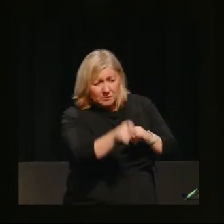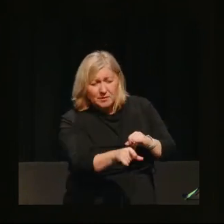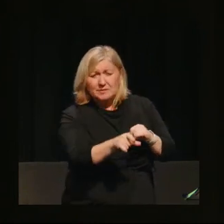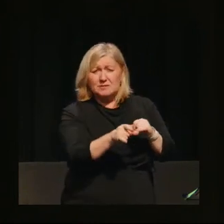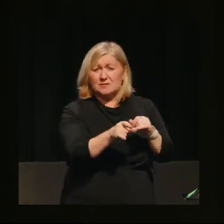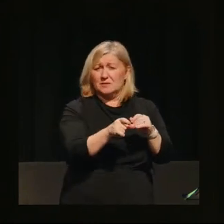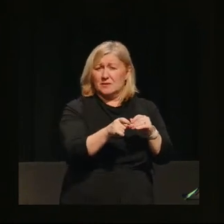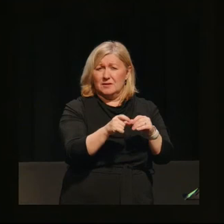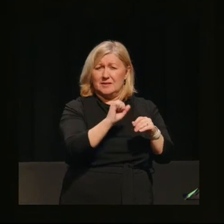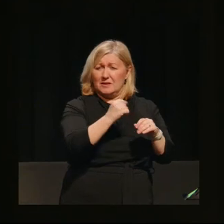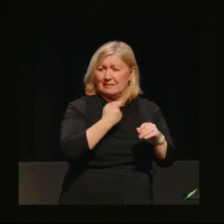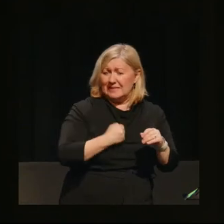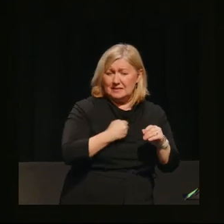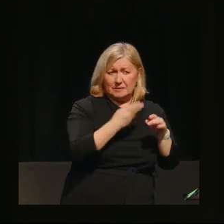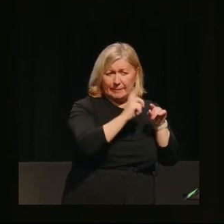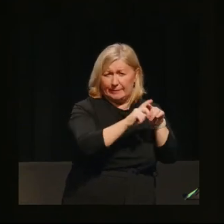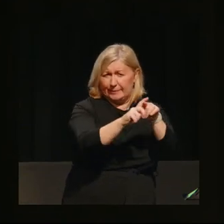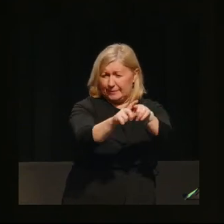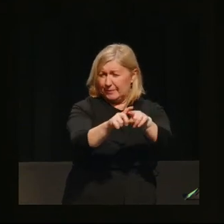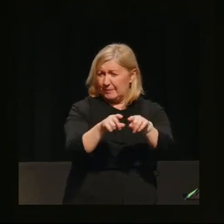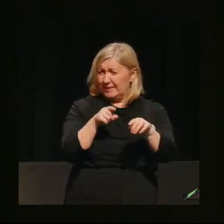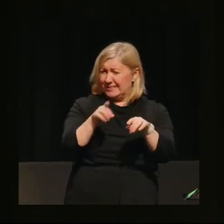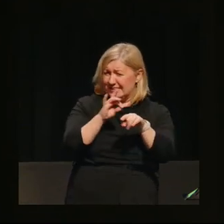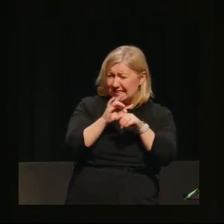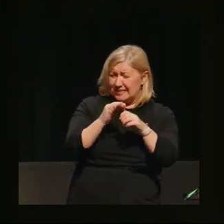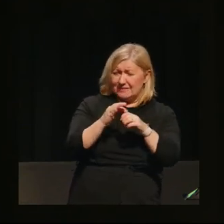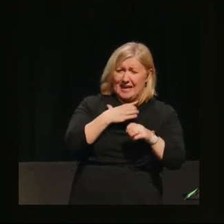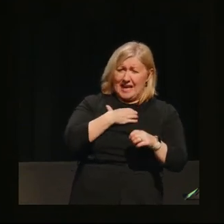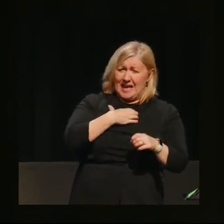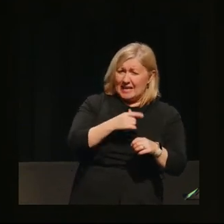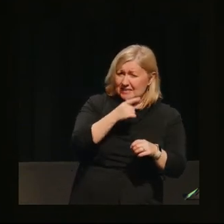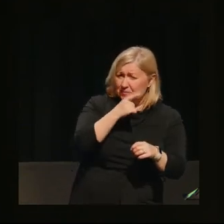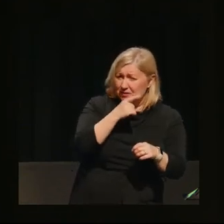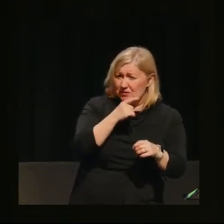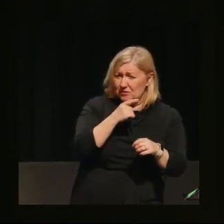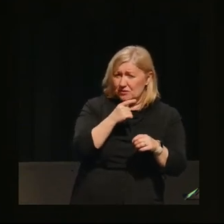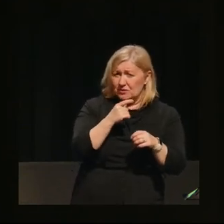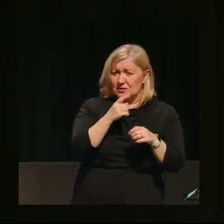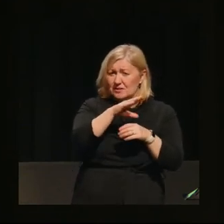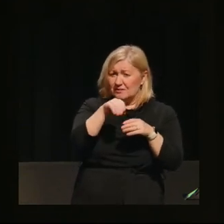of hate speech, ever compounded by conflict, racism, and misogyny,